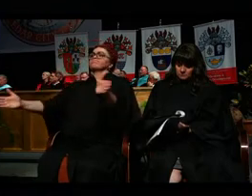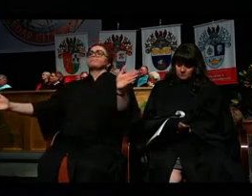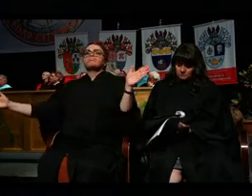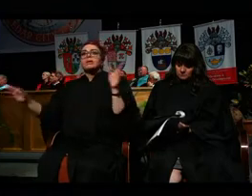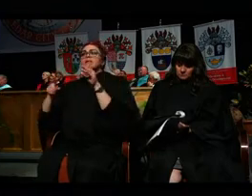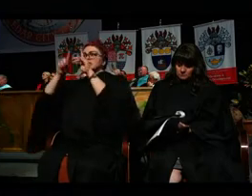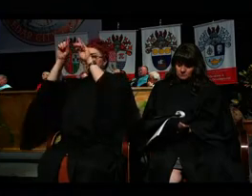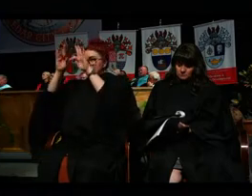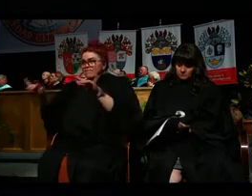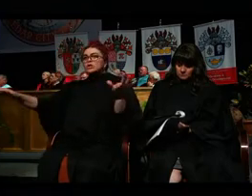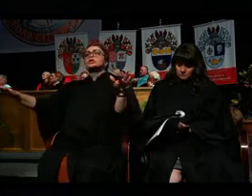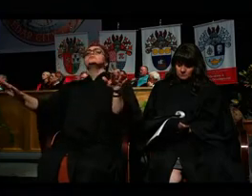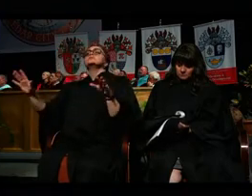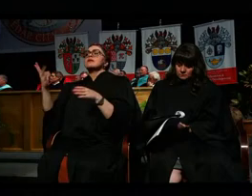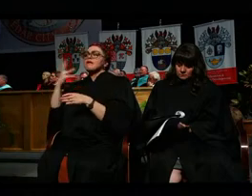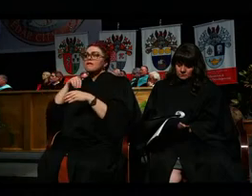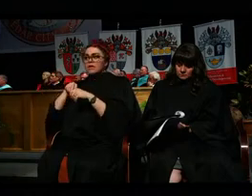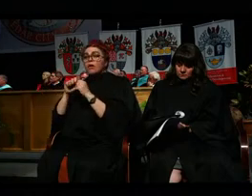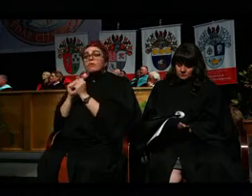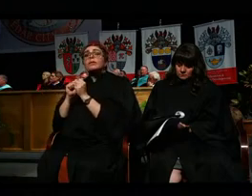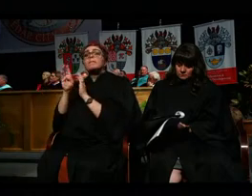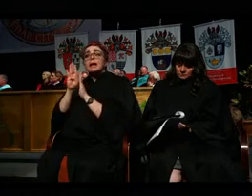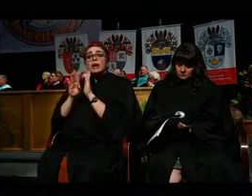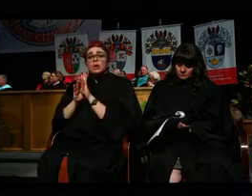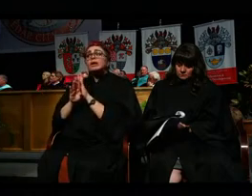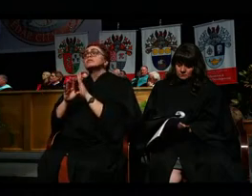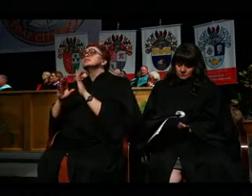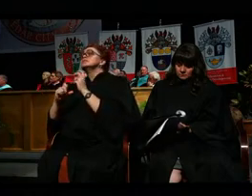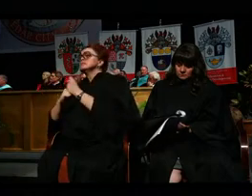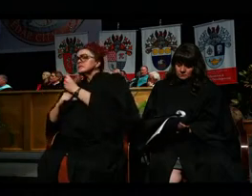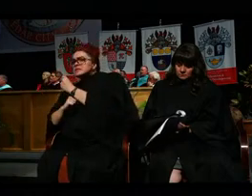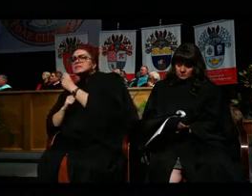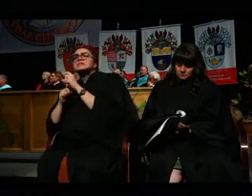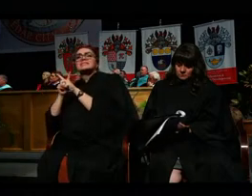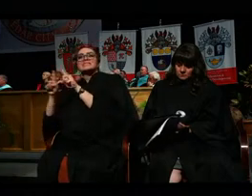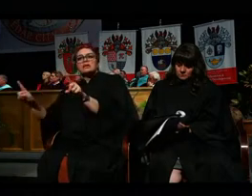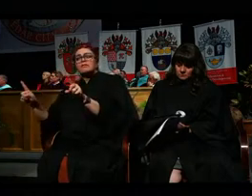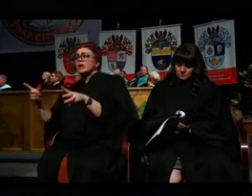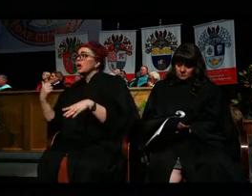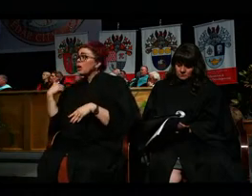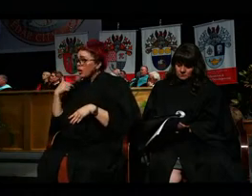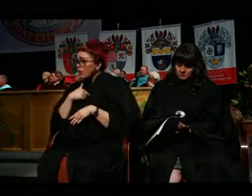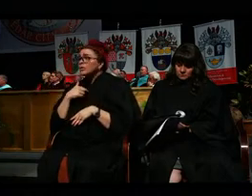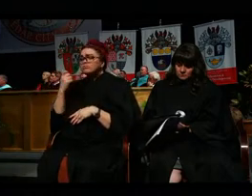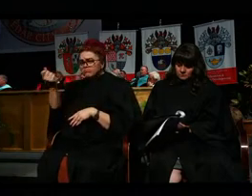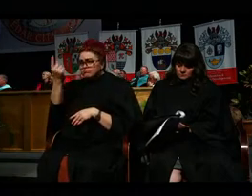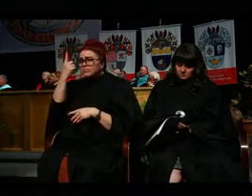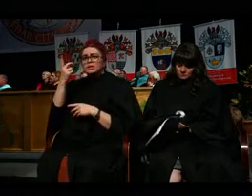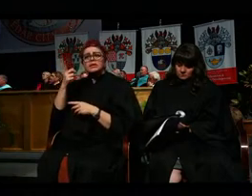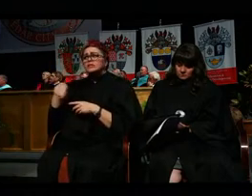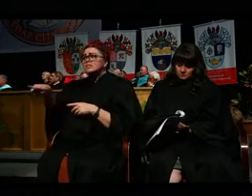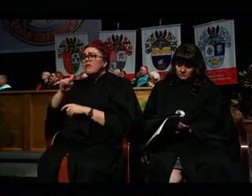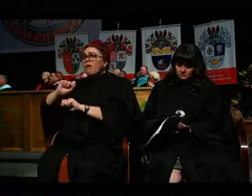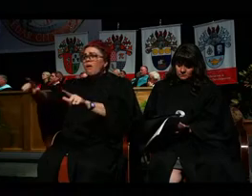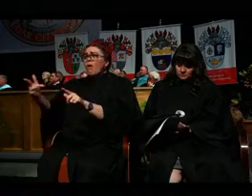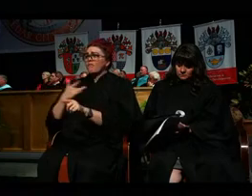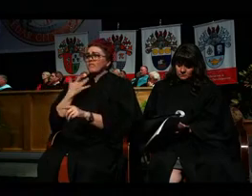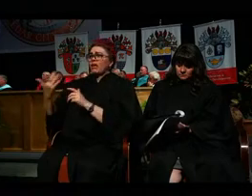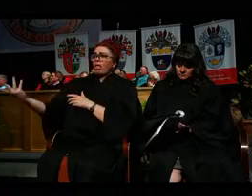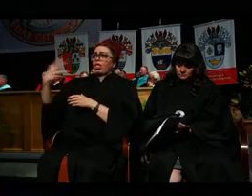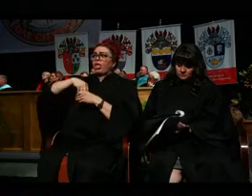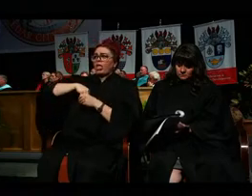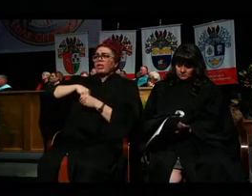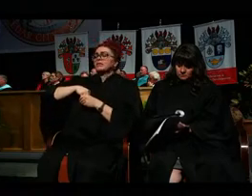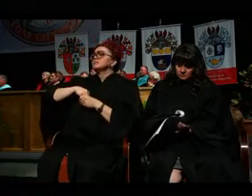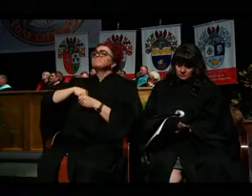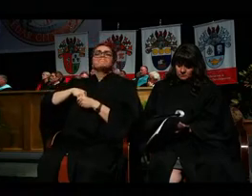world with different backgrounds, opinions, and experiences. We know not all feel as if they belong. Together, let's